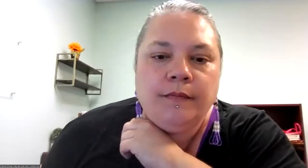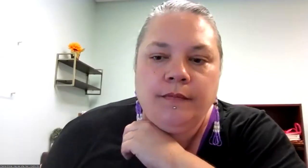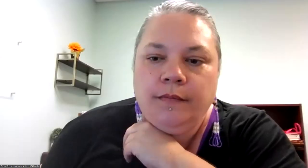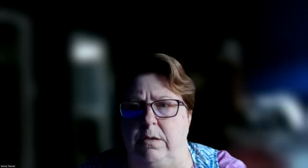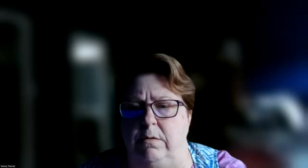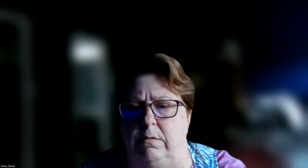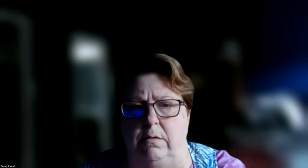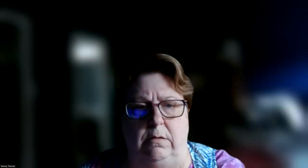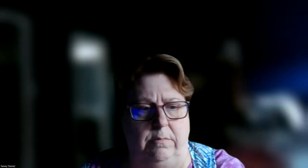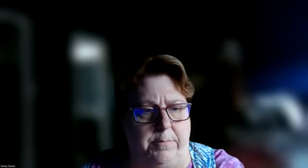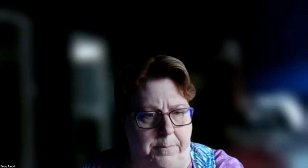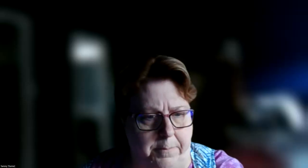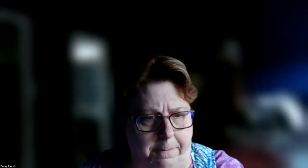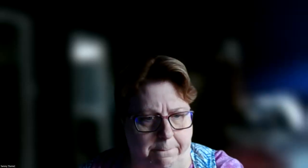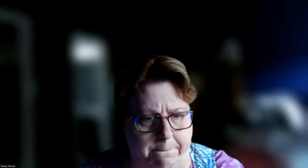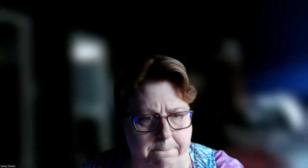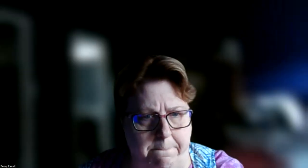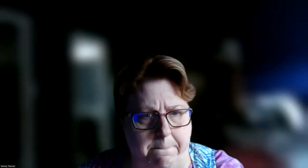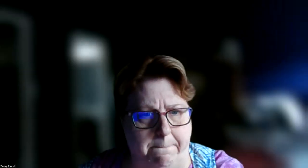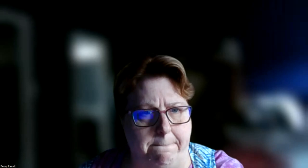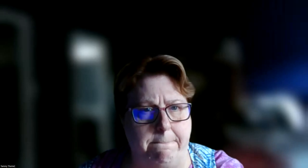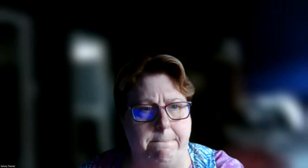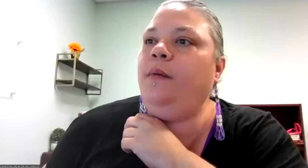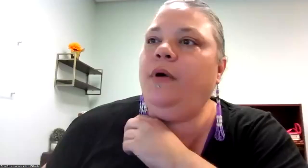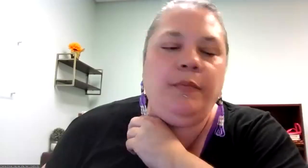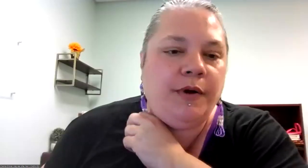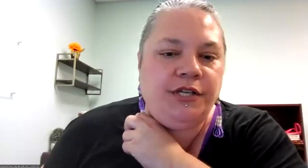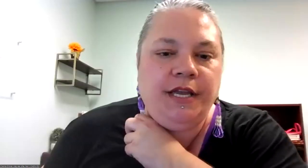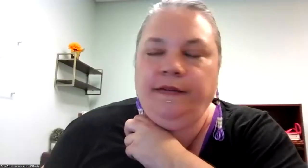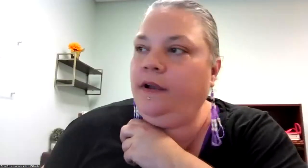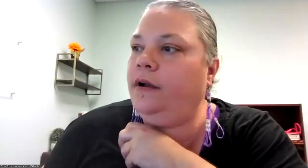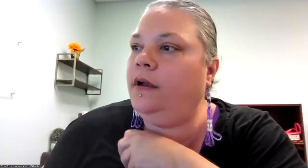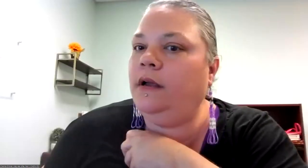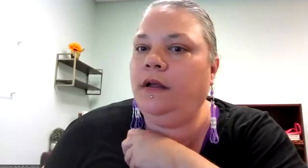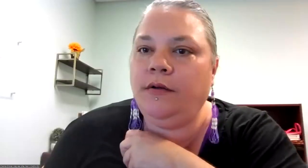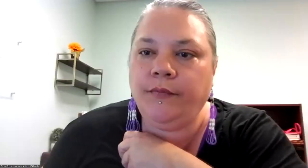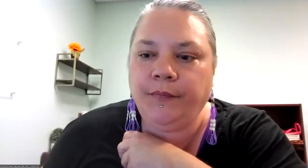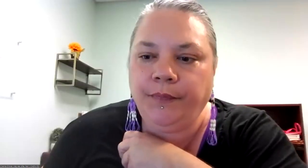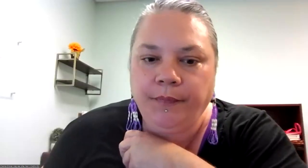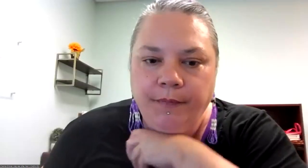Come on. I know how to set Deb up when she gets here.